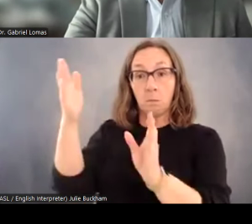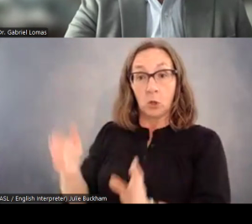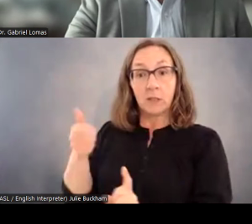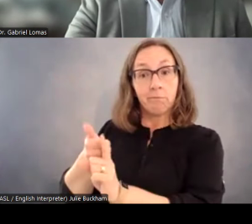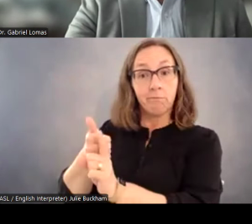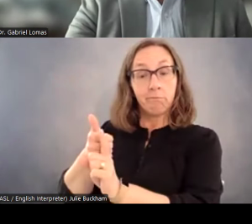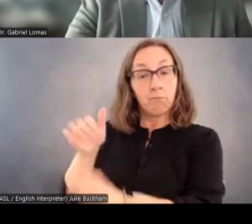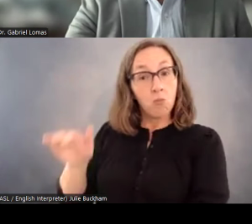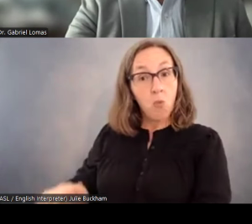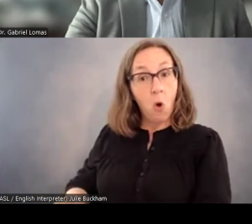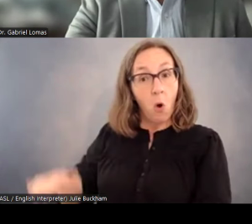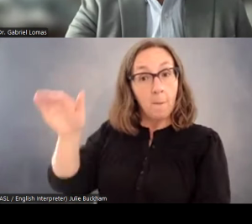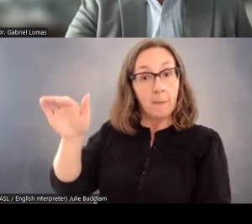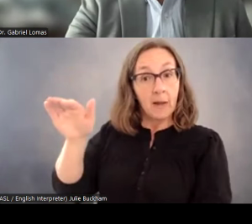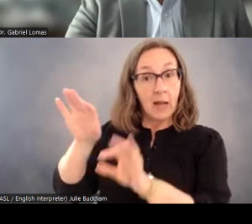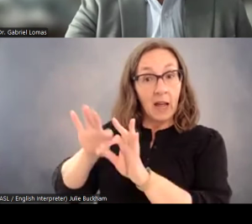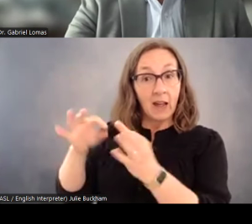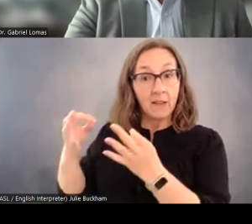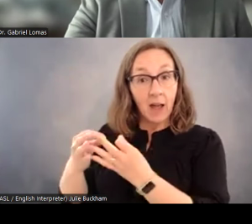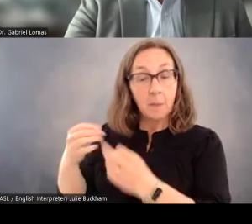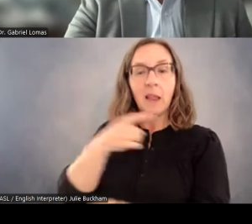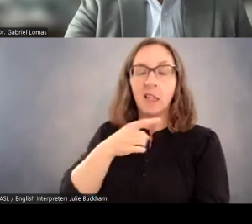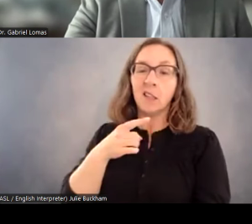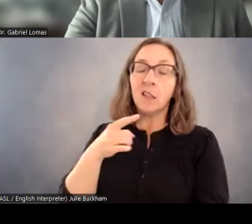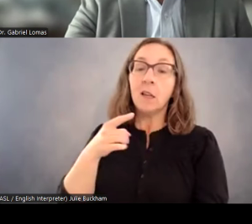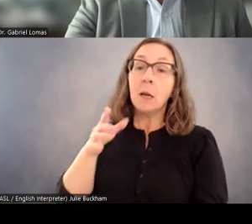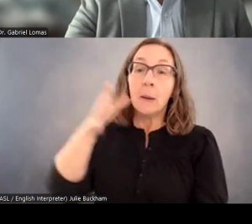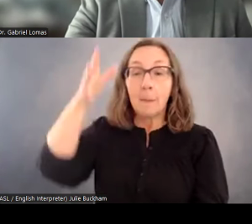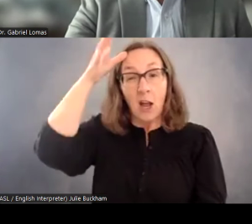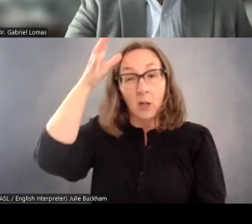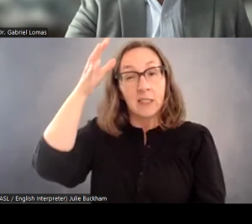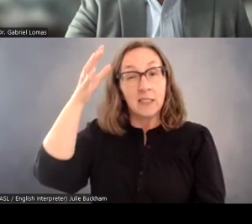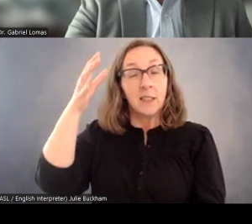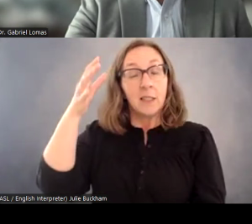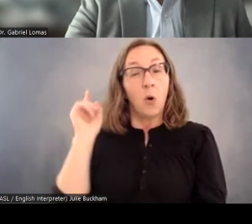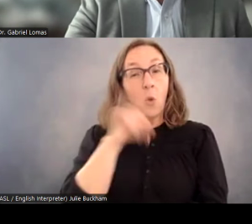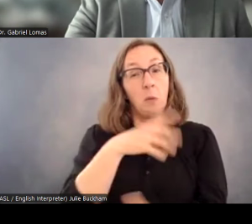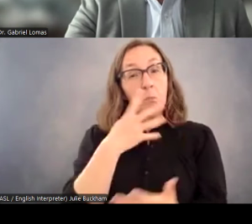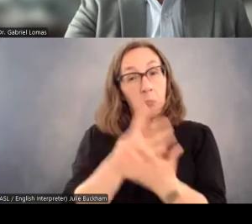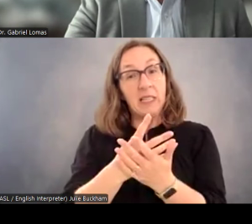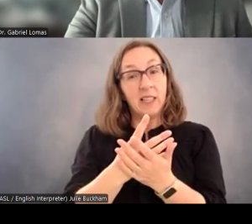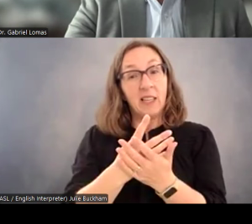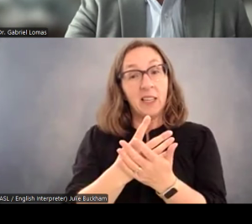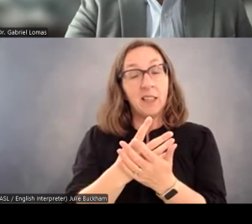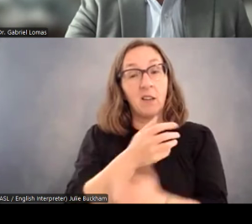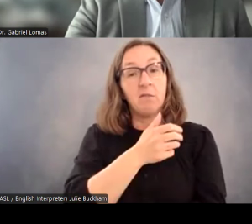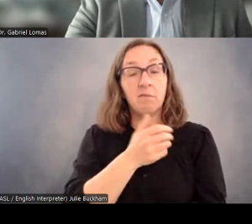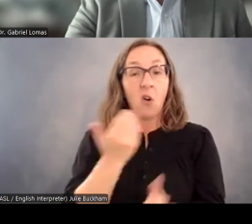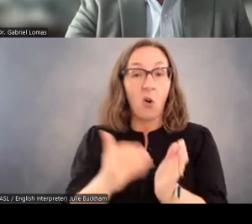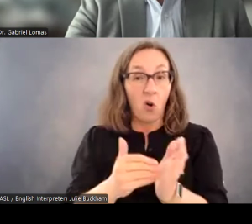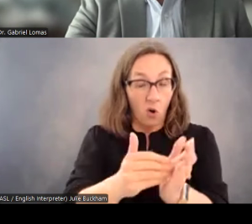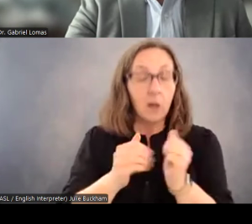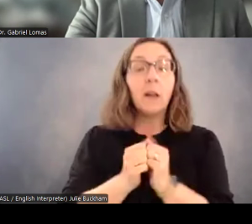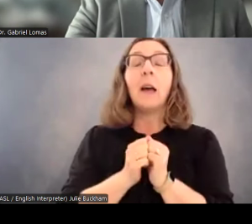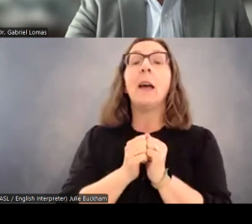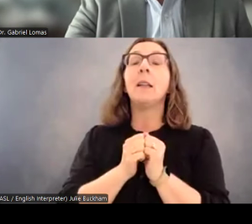family situation where the parents were in and out of prison, both drug and alcohol users. She was abused